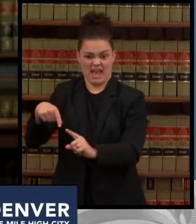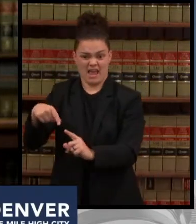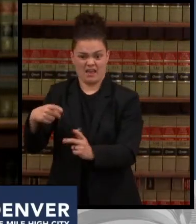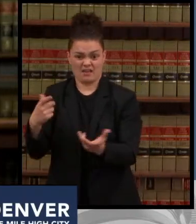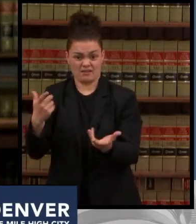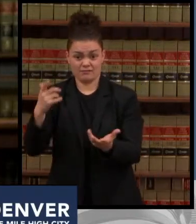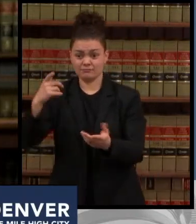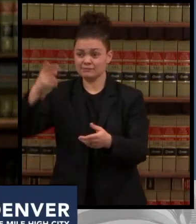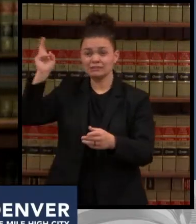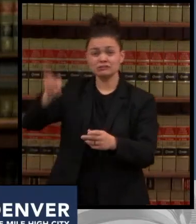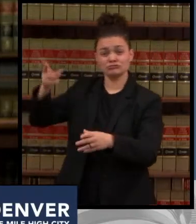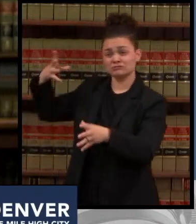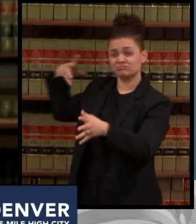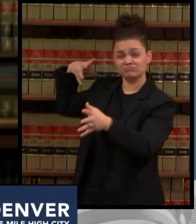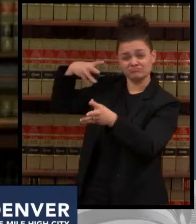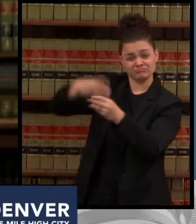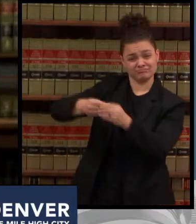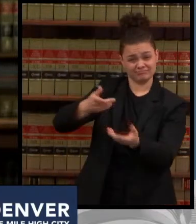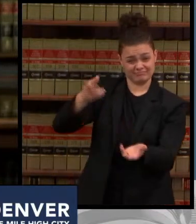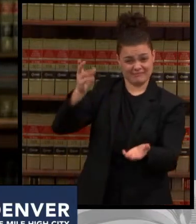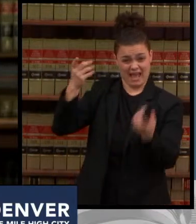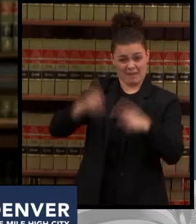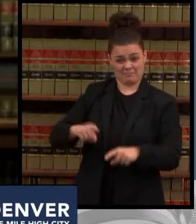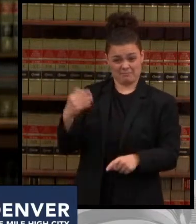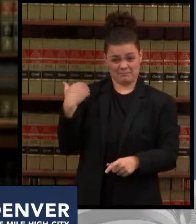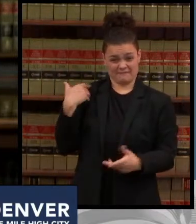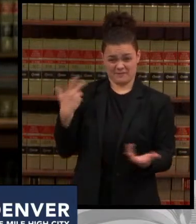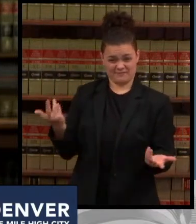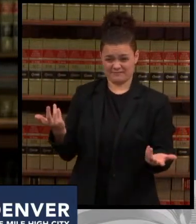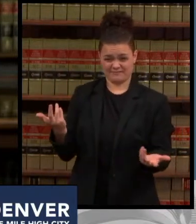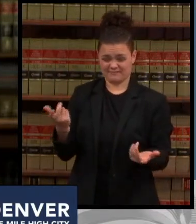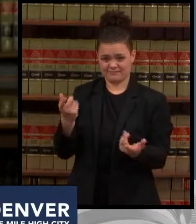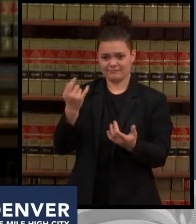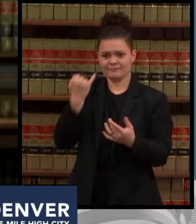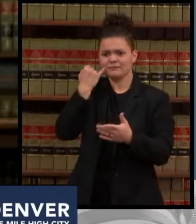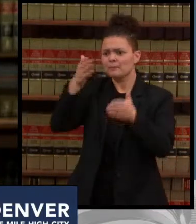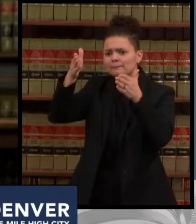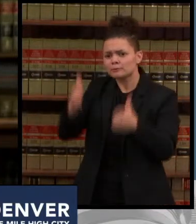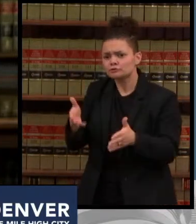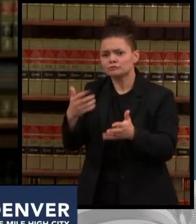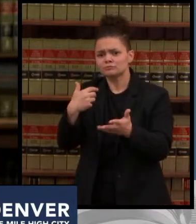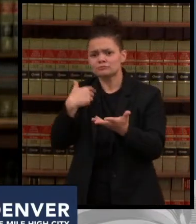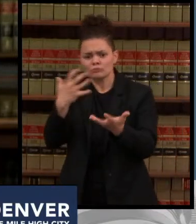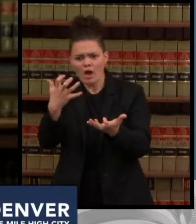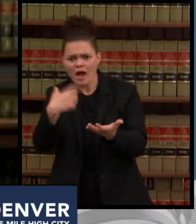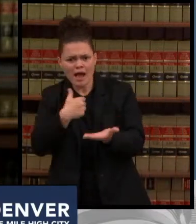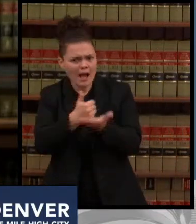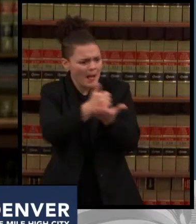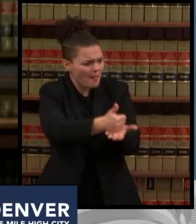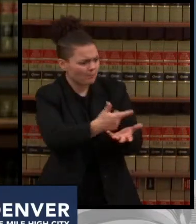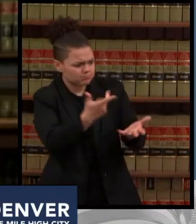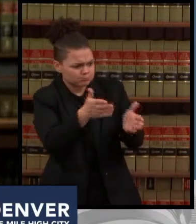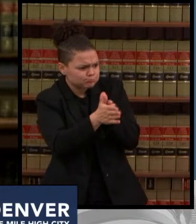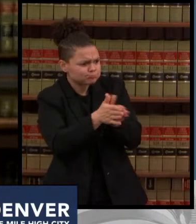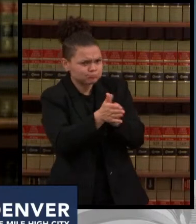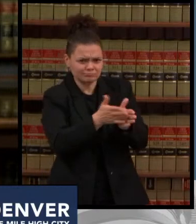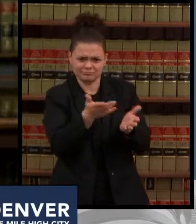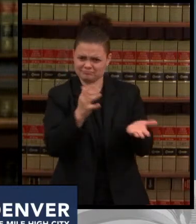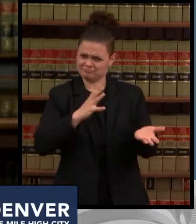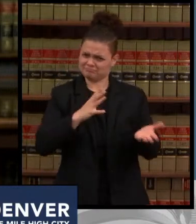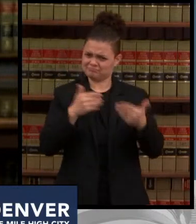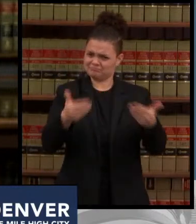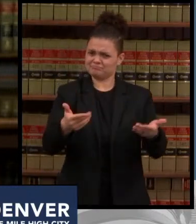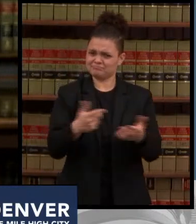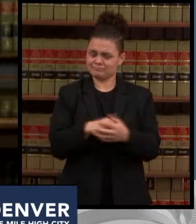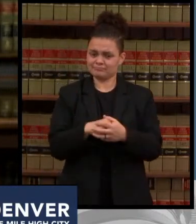of a person who is dedicated to taking care of people. Healthcare professionals do not want to say that, but we are